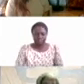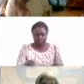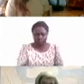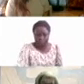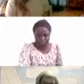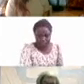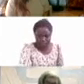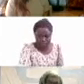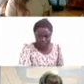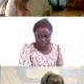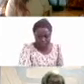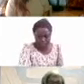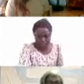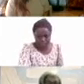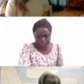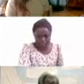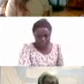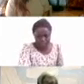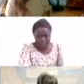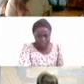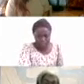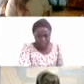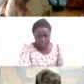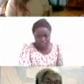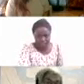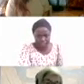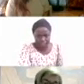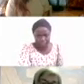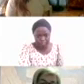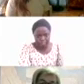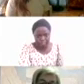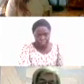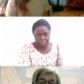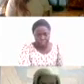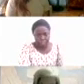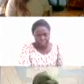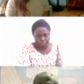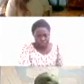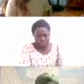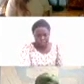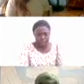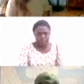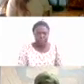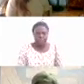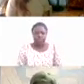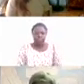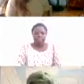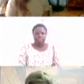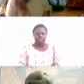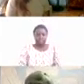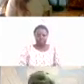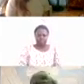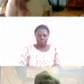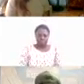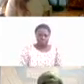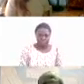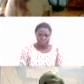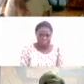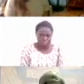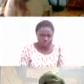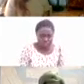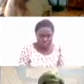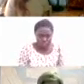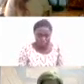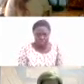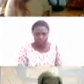women with disabilities are subjected to sexual violence by men who believe that they're going to become wealthy